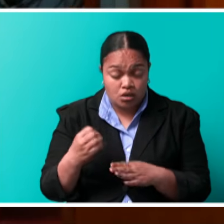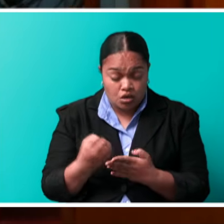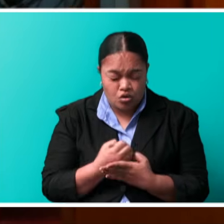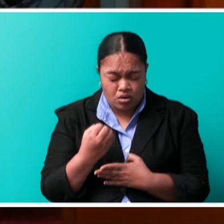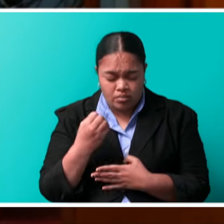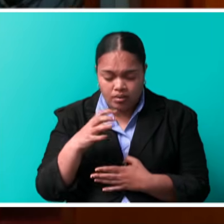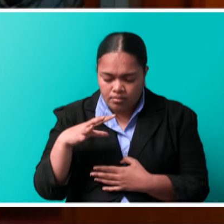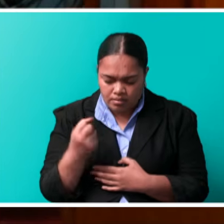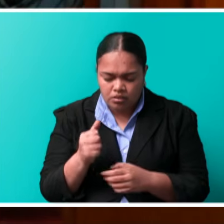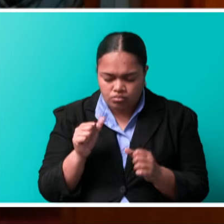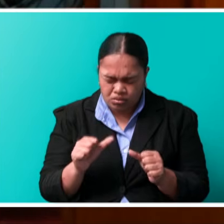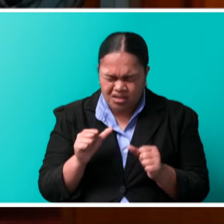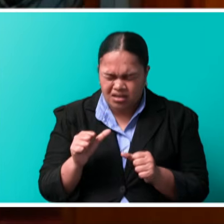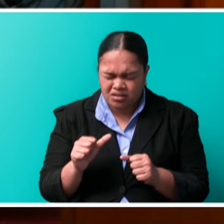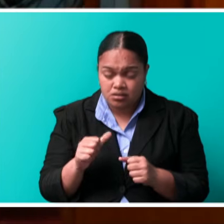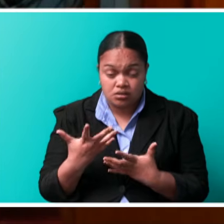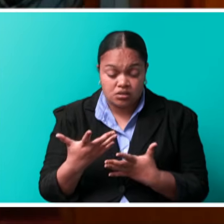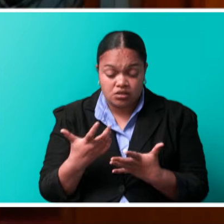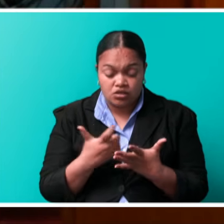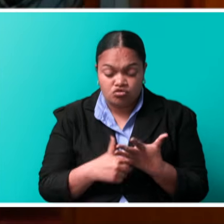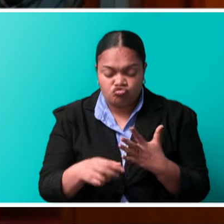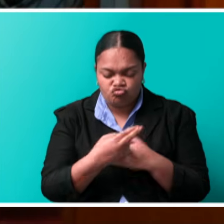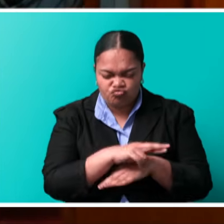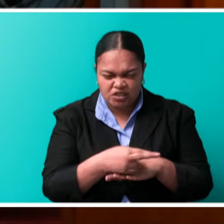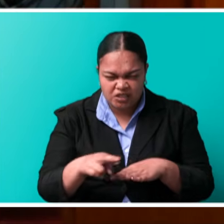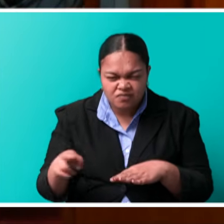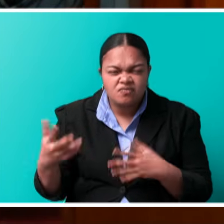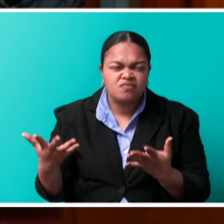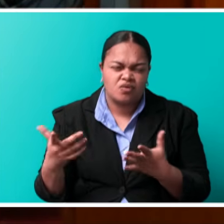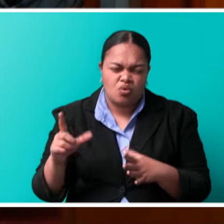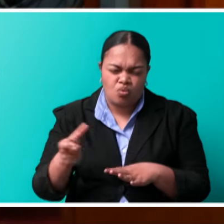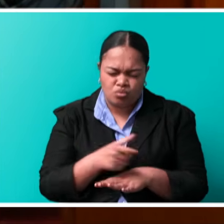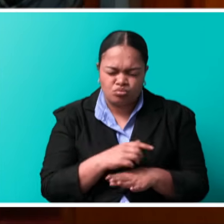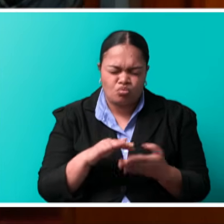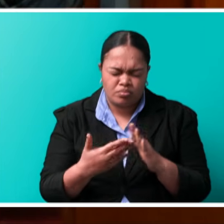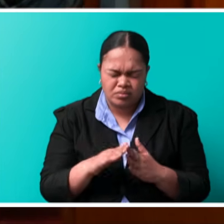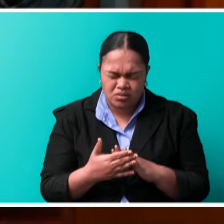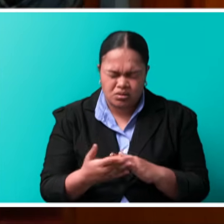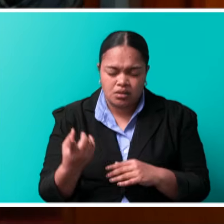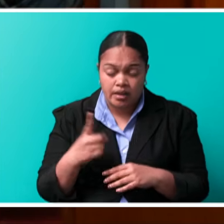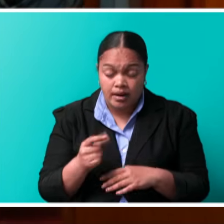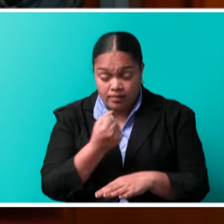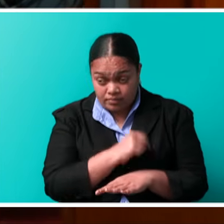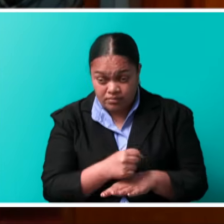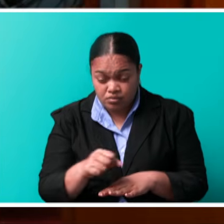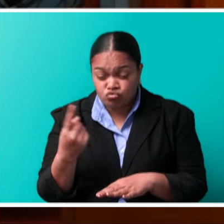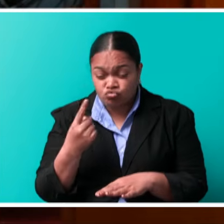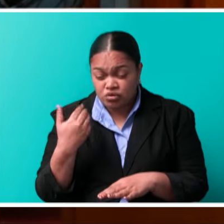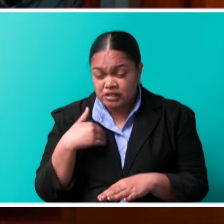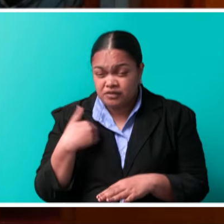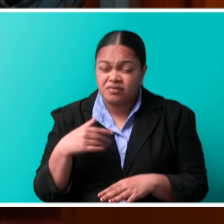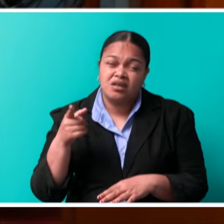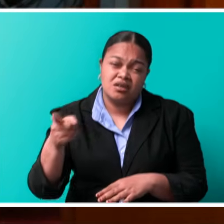protect reefs, our fisheries, coastal communities, and maritime resources while